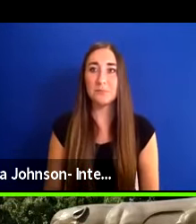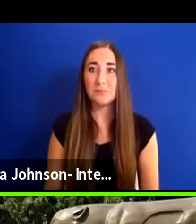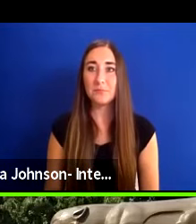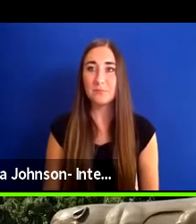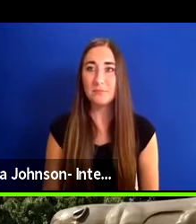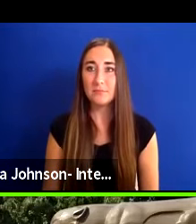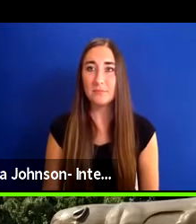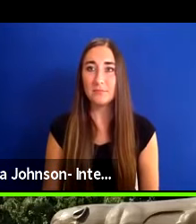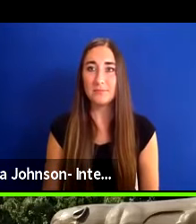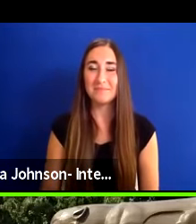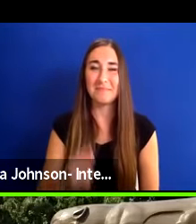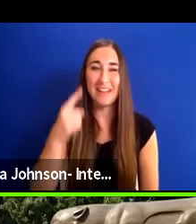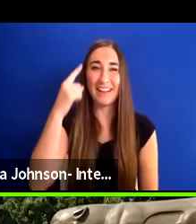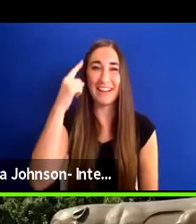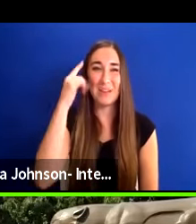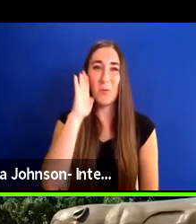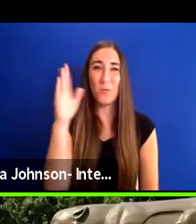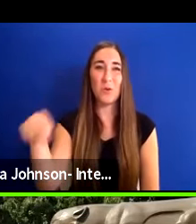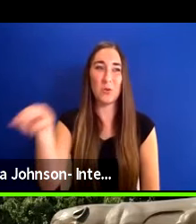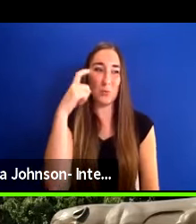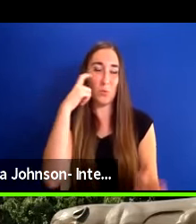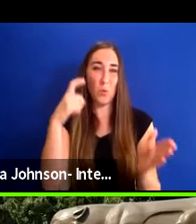Me buttons out there on campus as before.